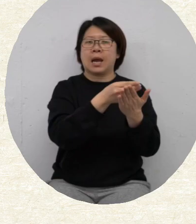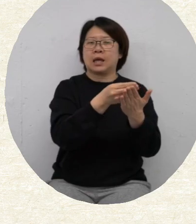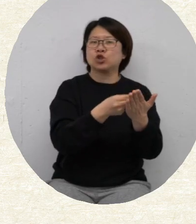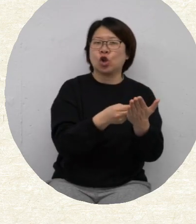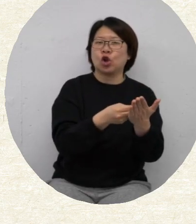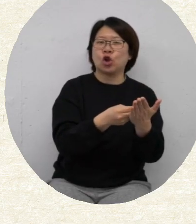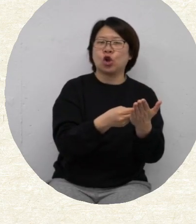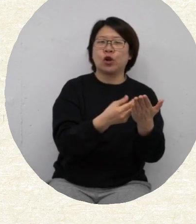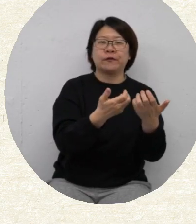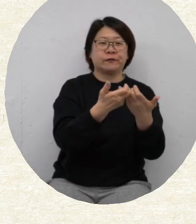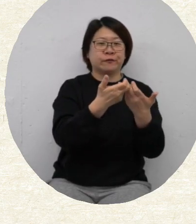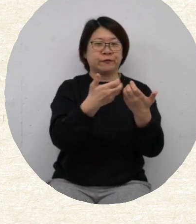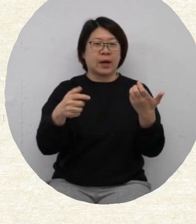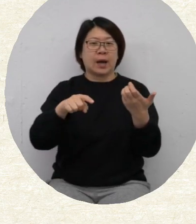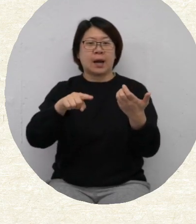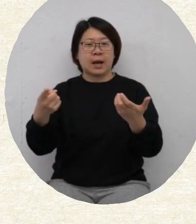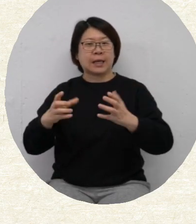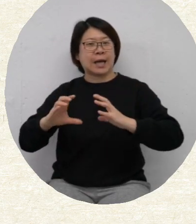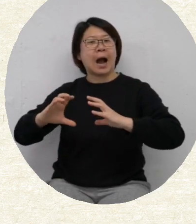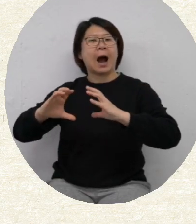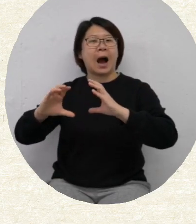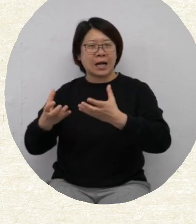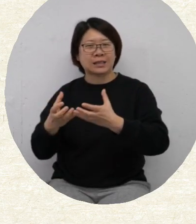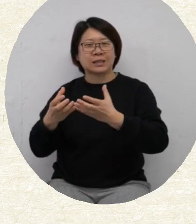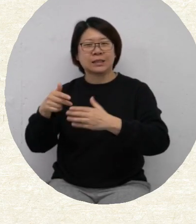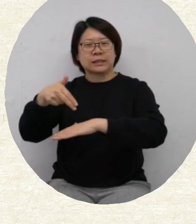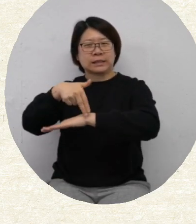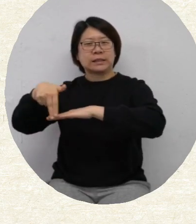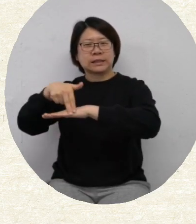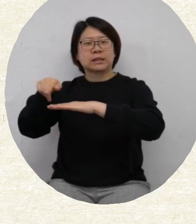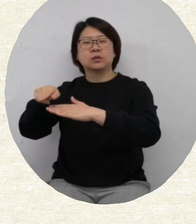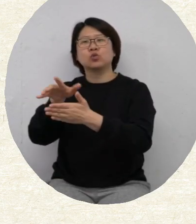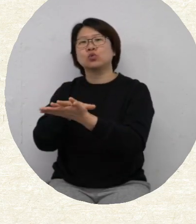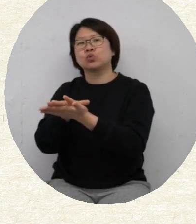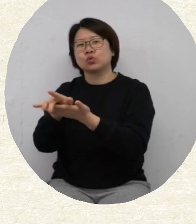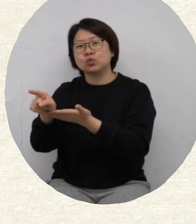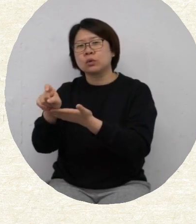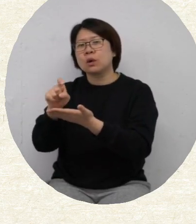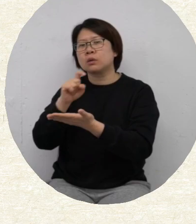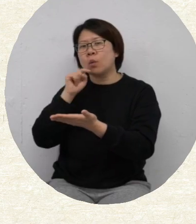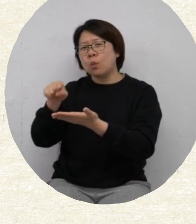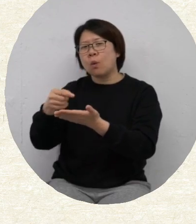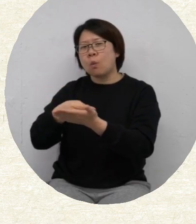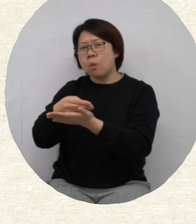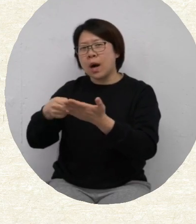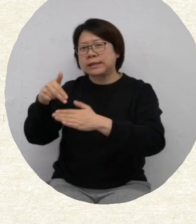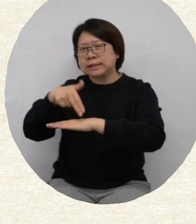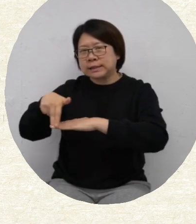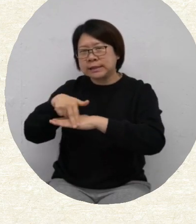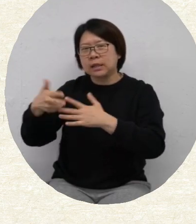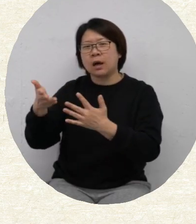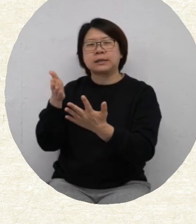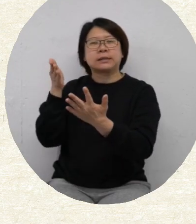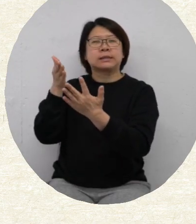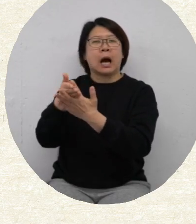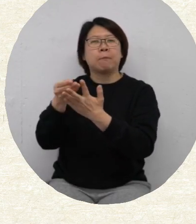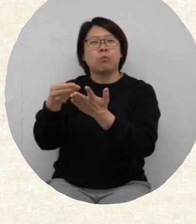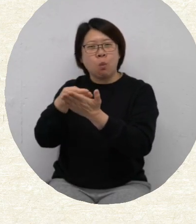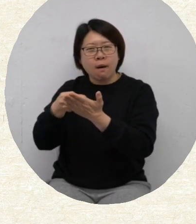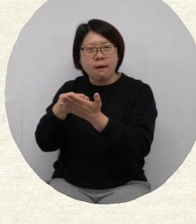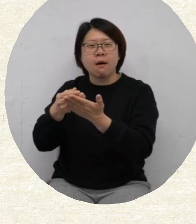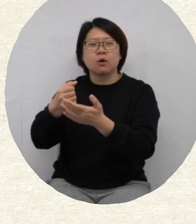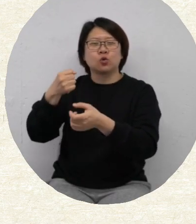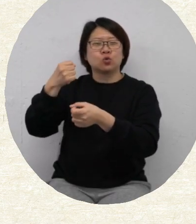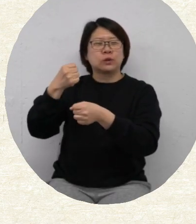a separate department that's design department, and they have graphic design, illustration, industrial design, and so